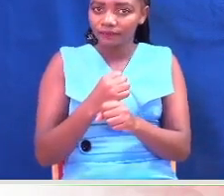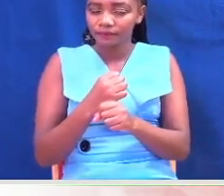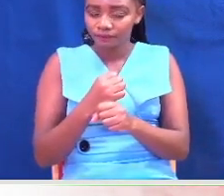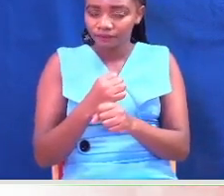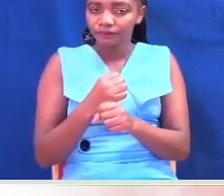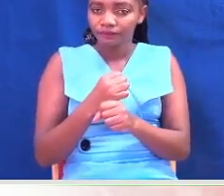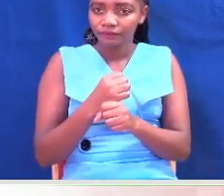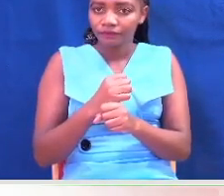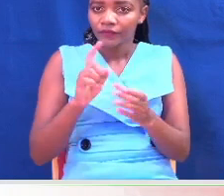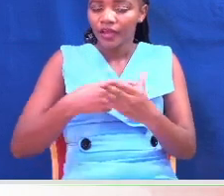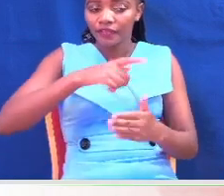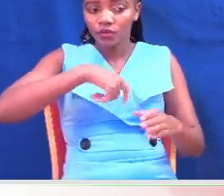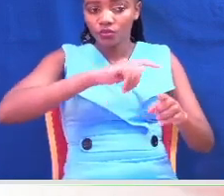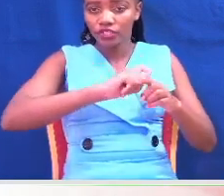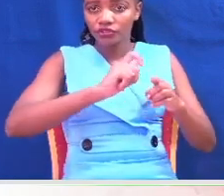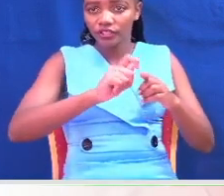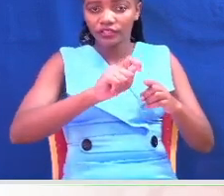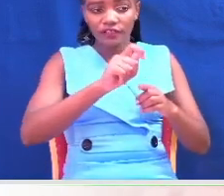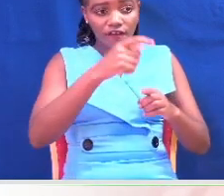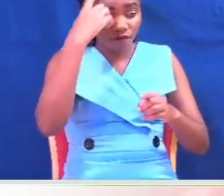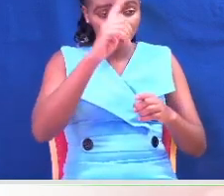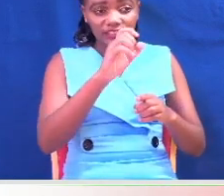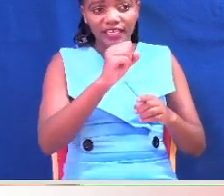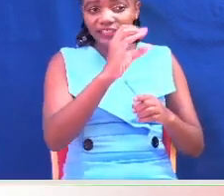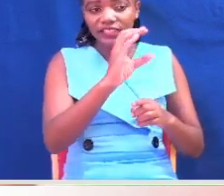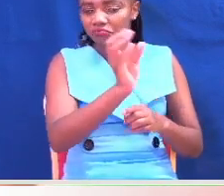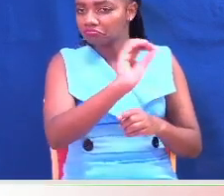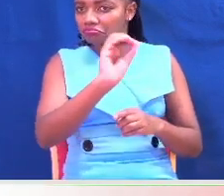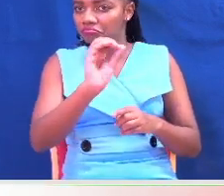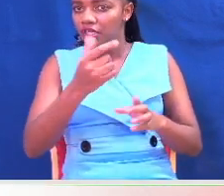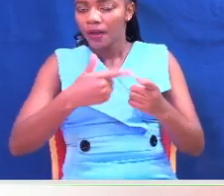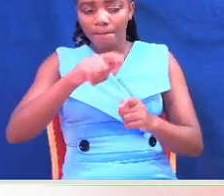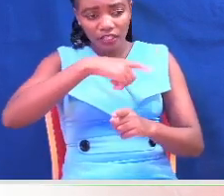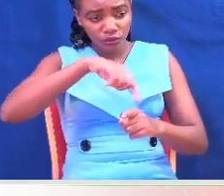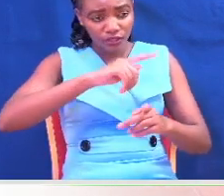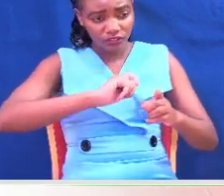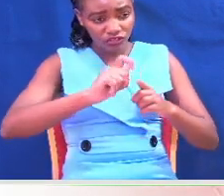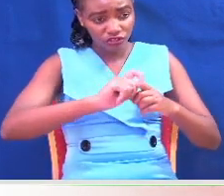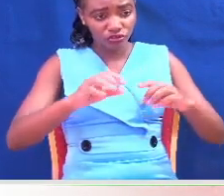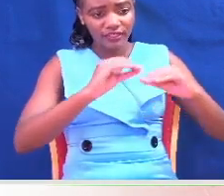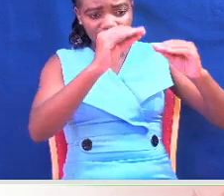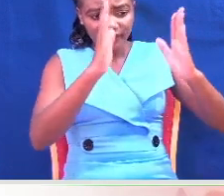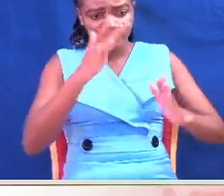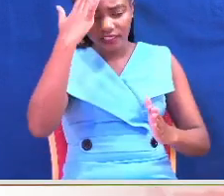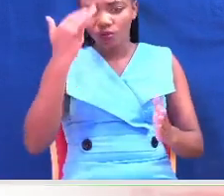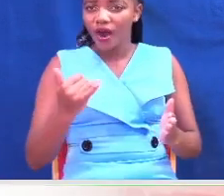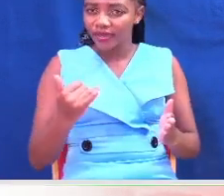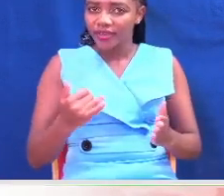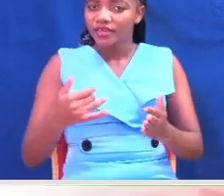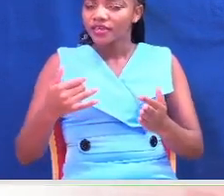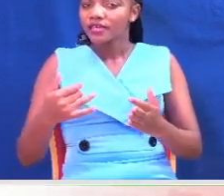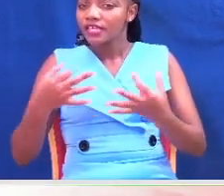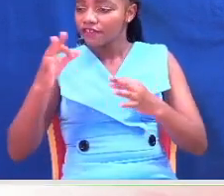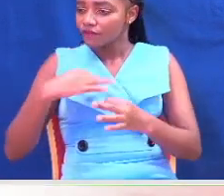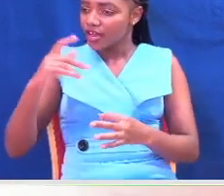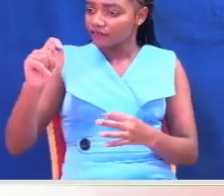that we do not train for Teacher Service Commission. We train group of teachers, so that it only happens that